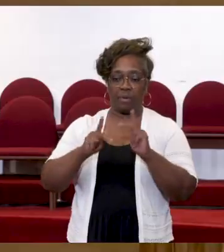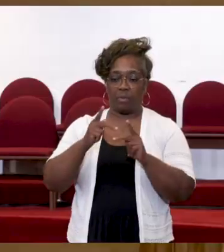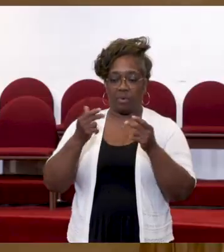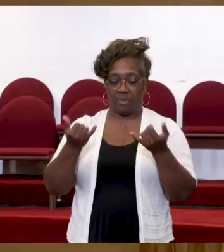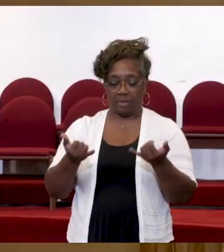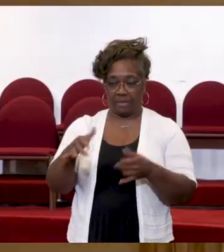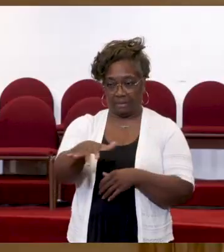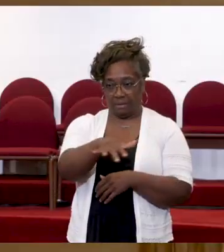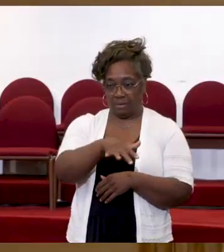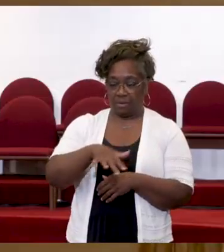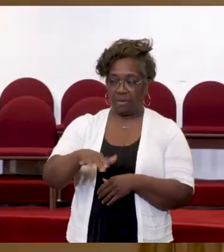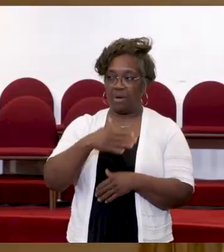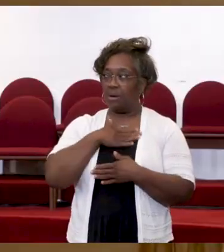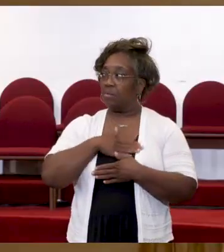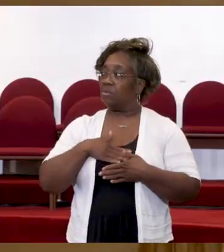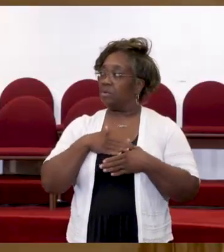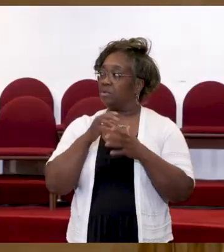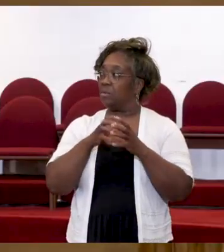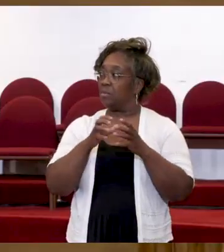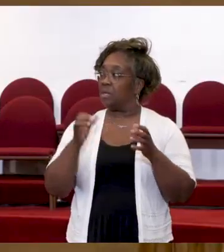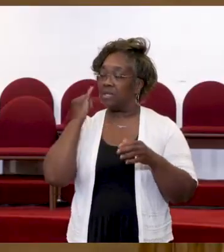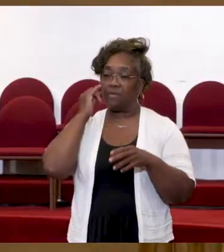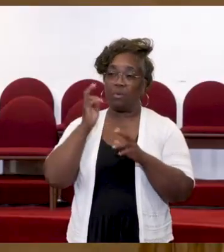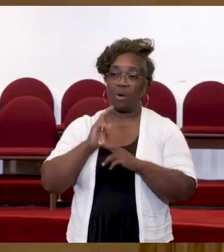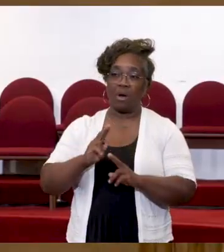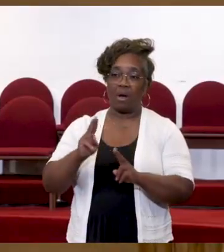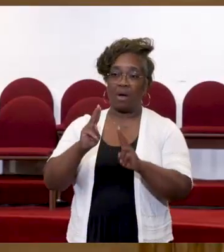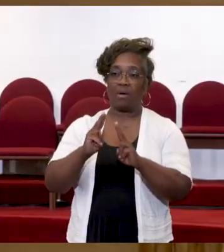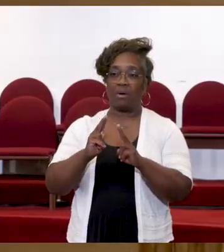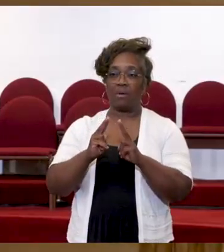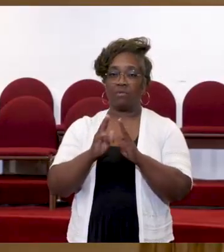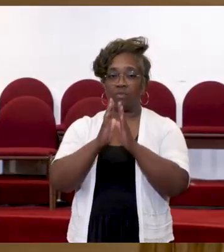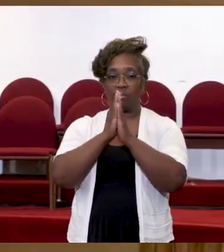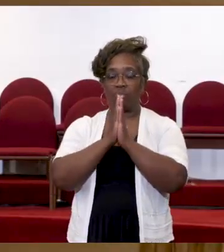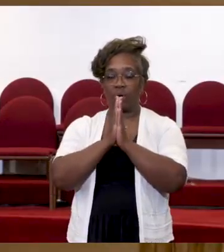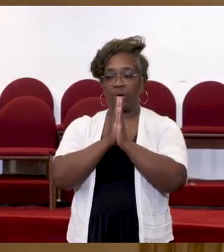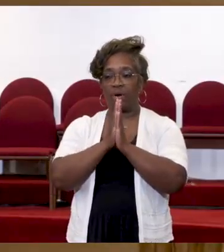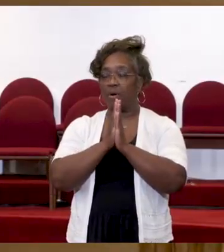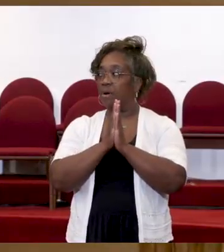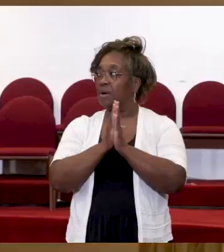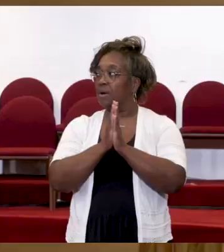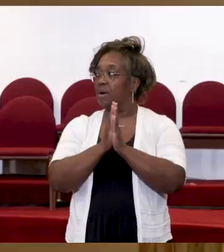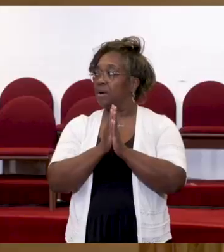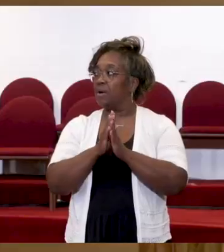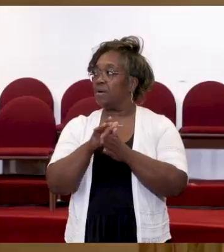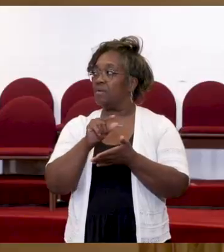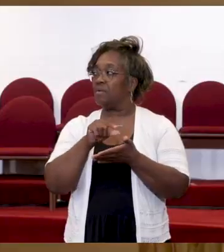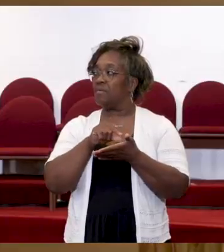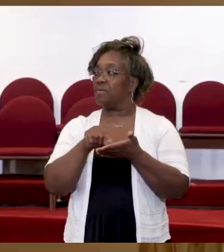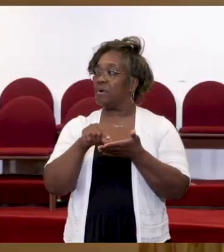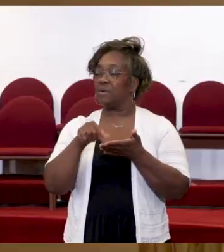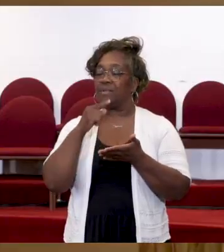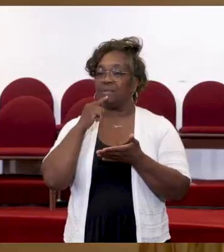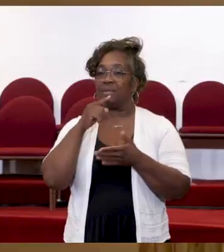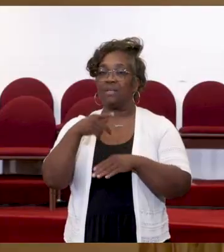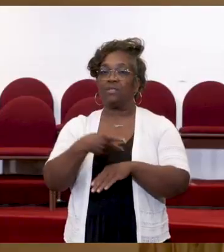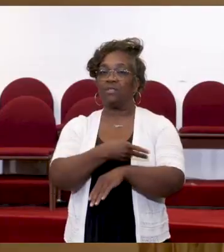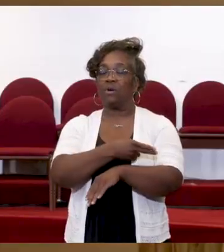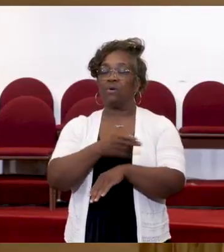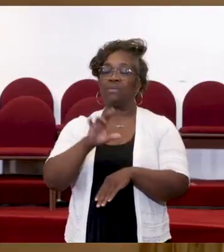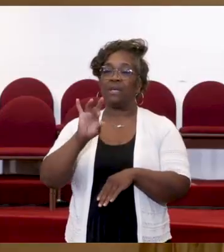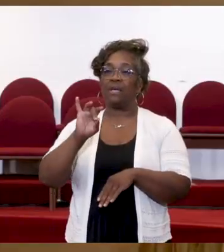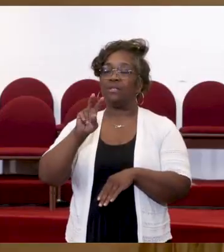so very much if you do me the honor of just bowing your head. There's a scripture in Psalms 82:3. It